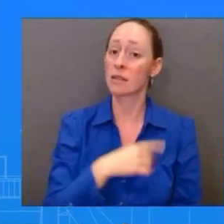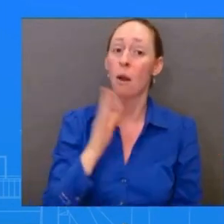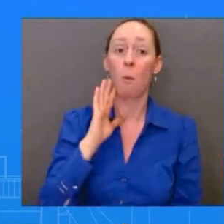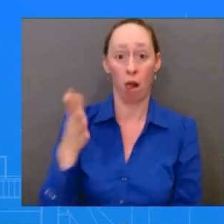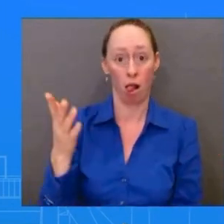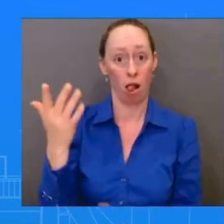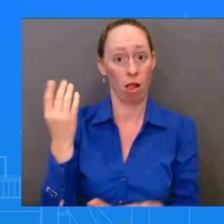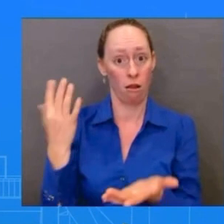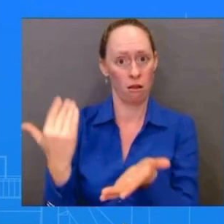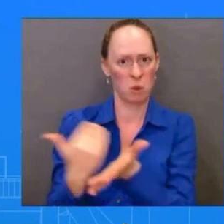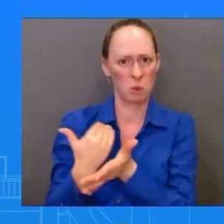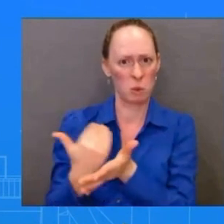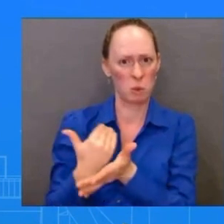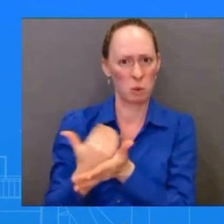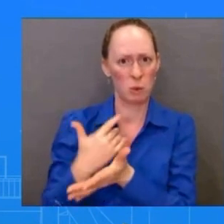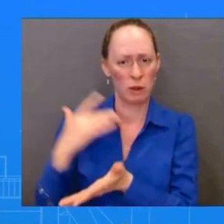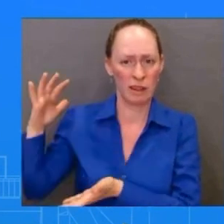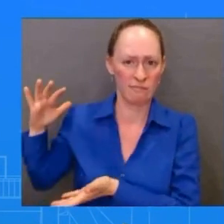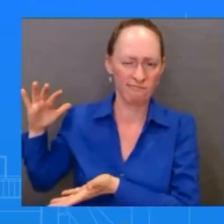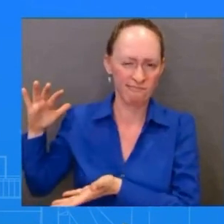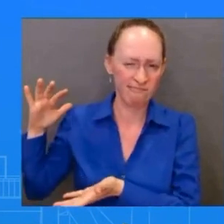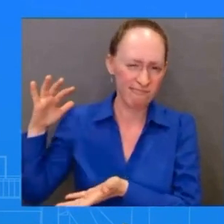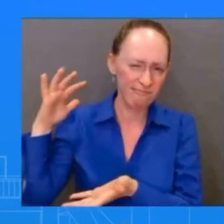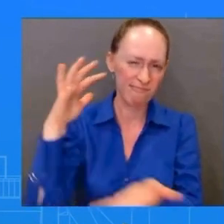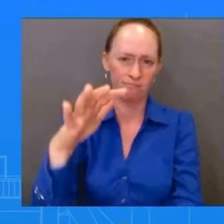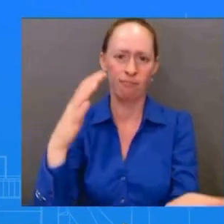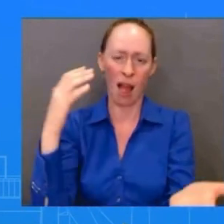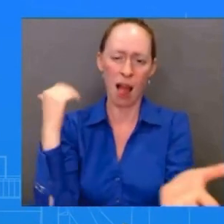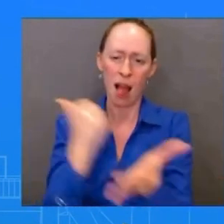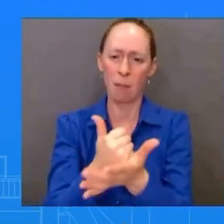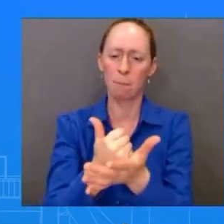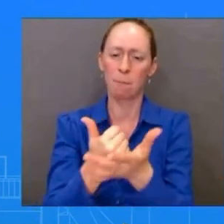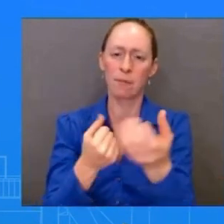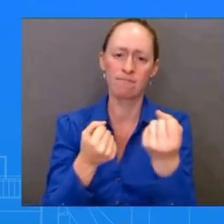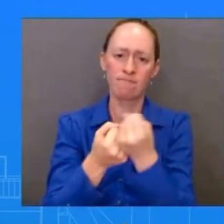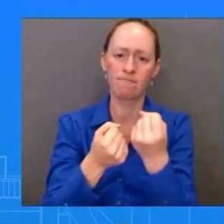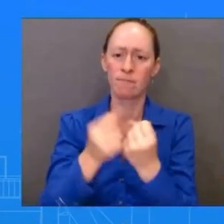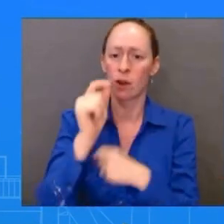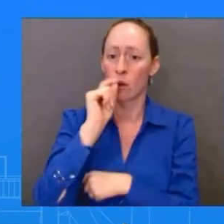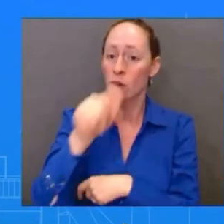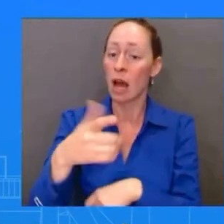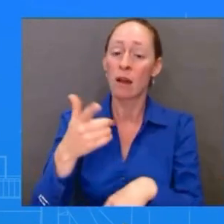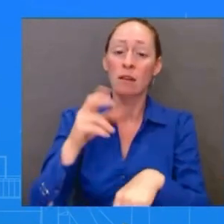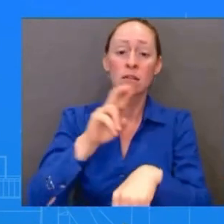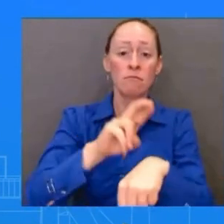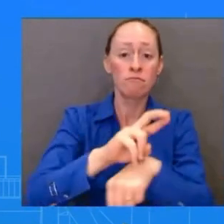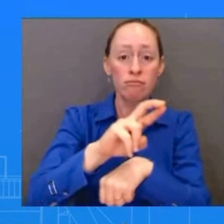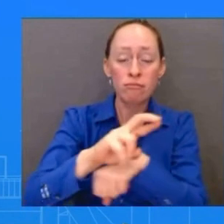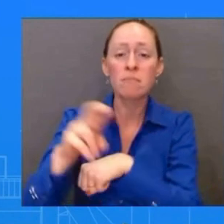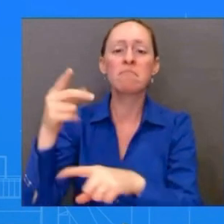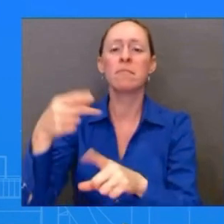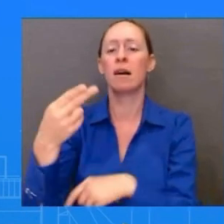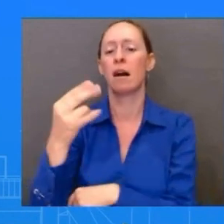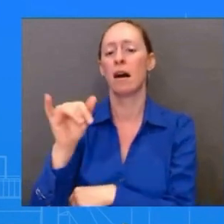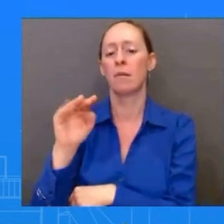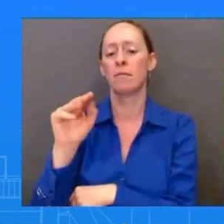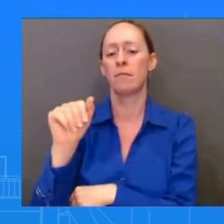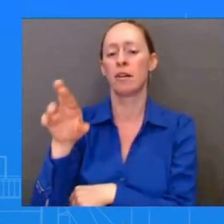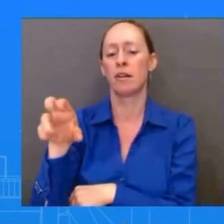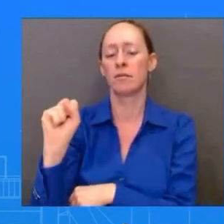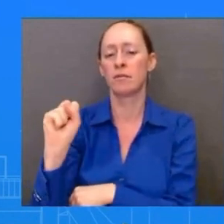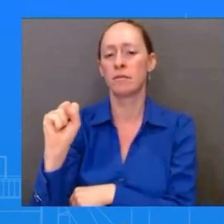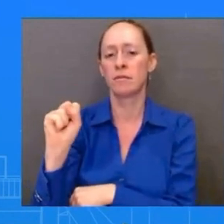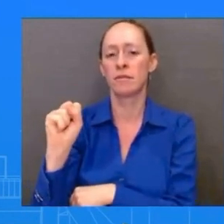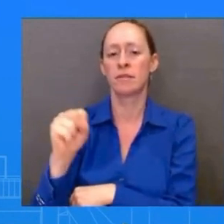for artillery and HIMAR systems, Javelin and anti-armor systems as well. Tank ammunitions